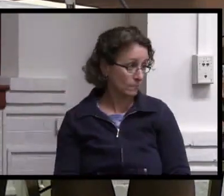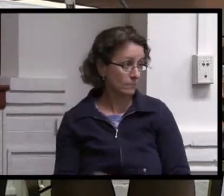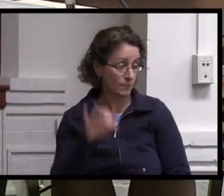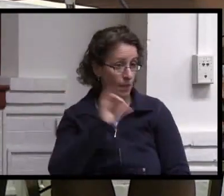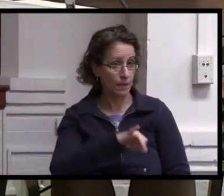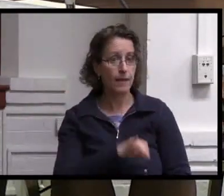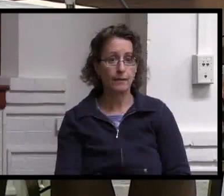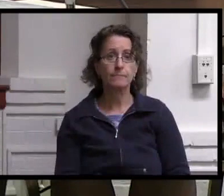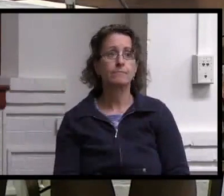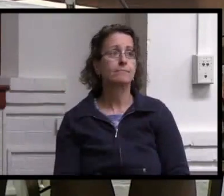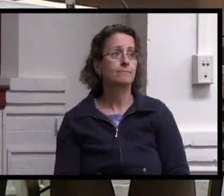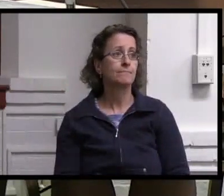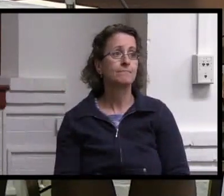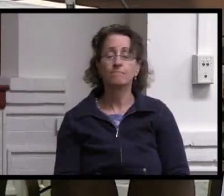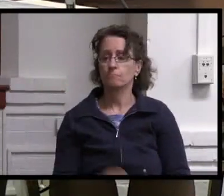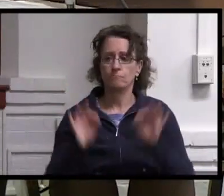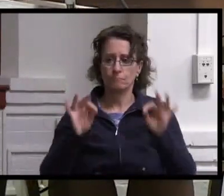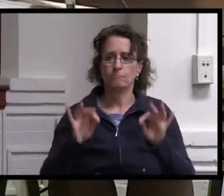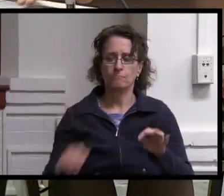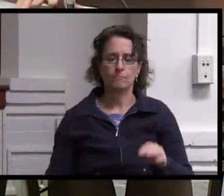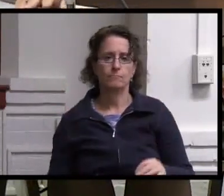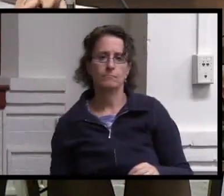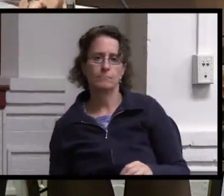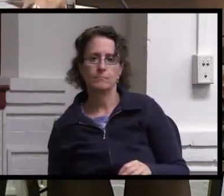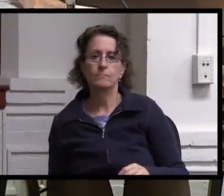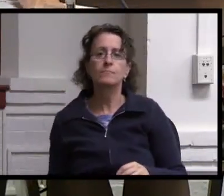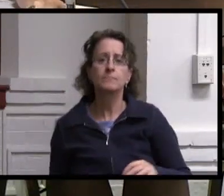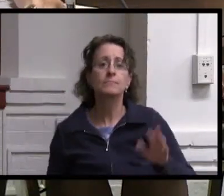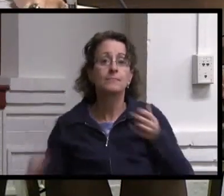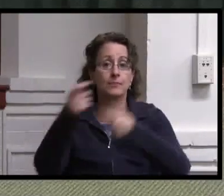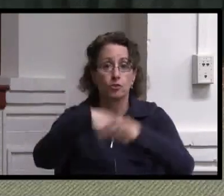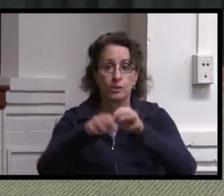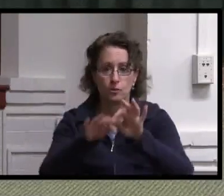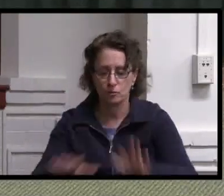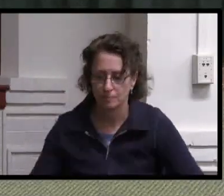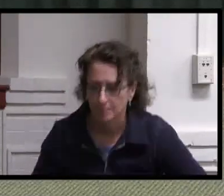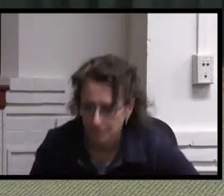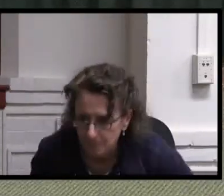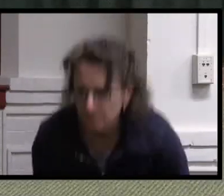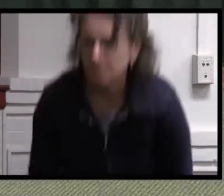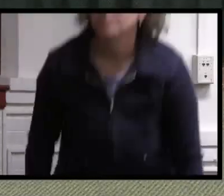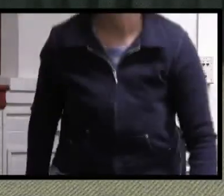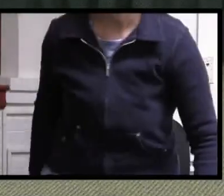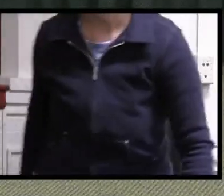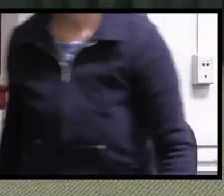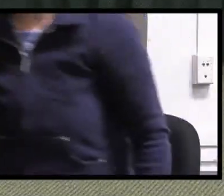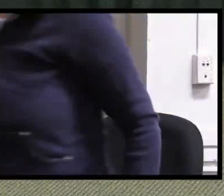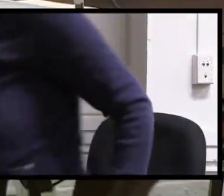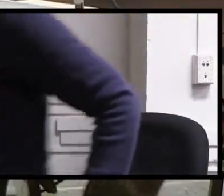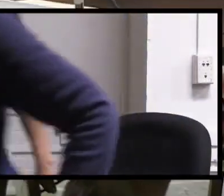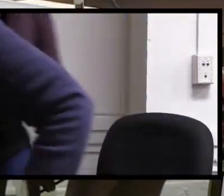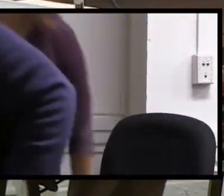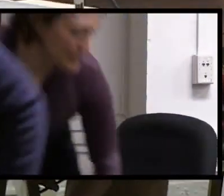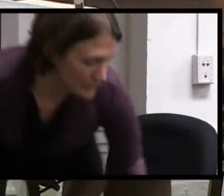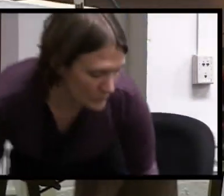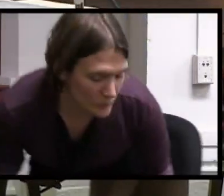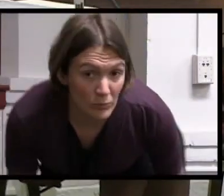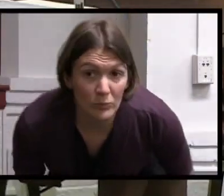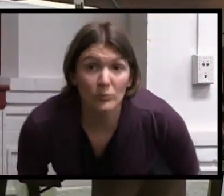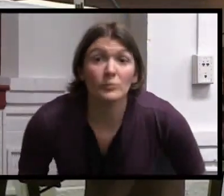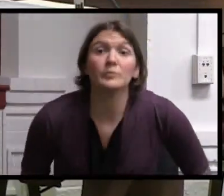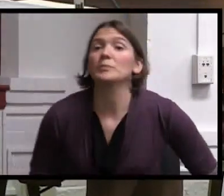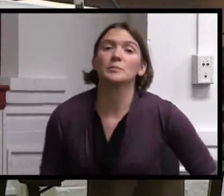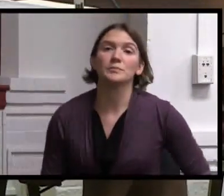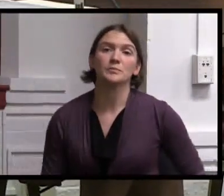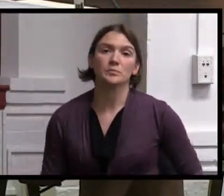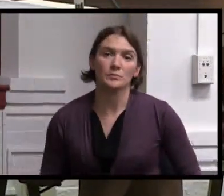in a very long-winded way? No, no, that's okay. I'd like to just go back to Chad's comments a little